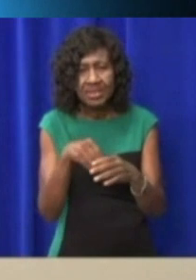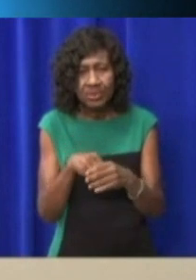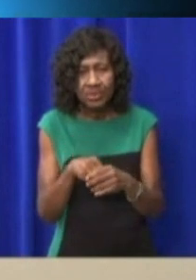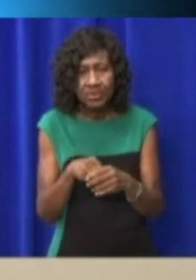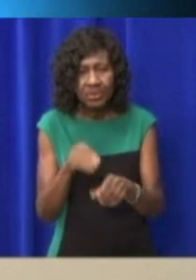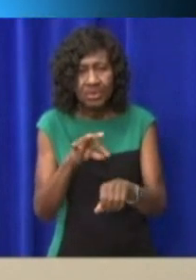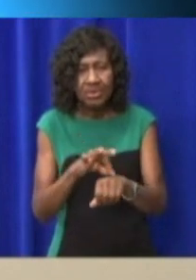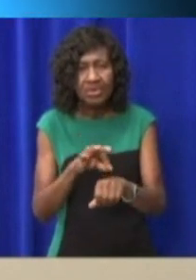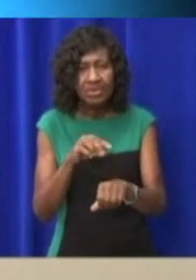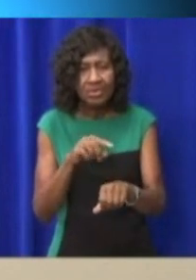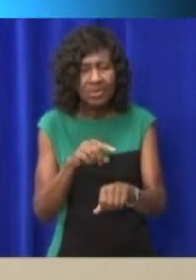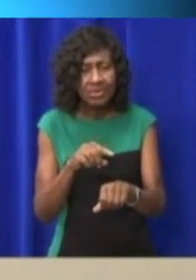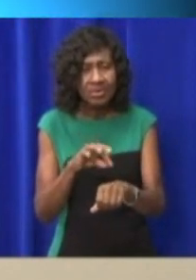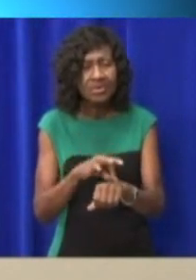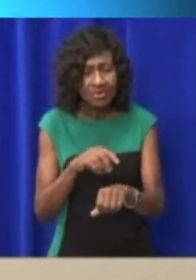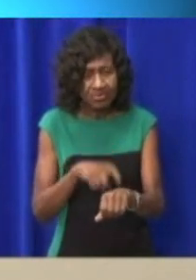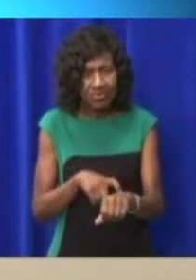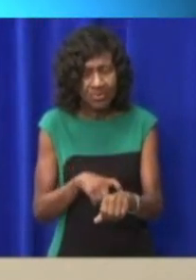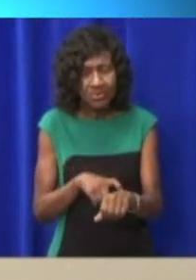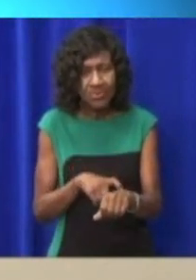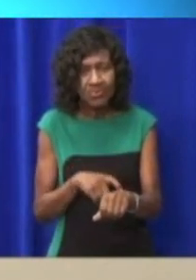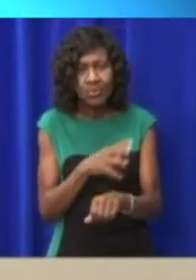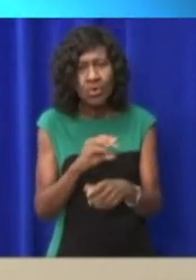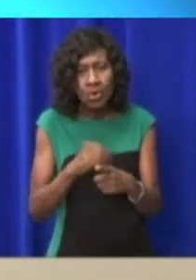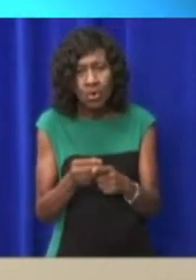curfew or restrictions on movement of people.